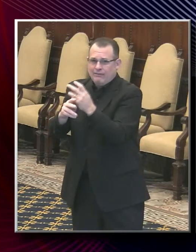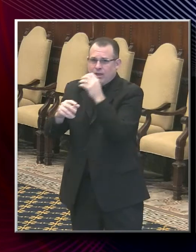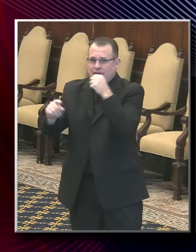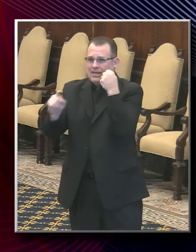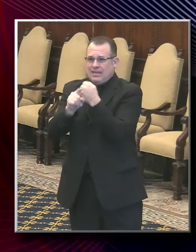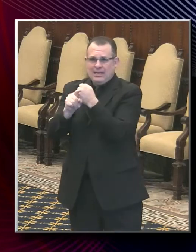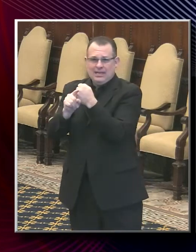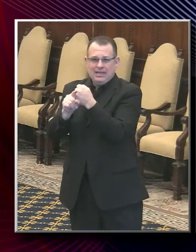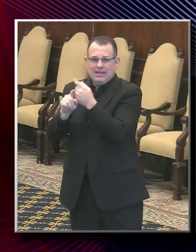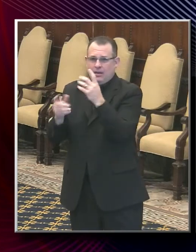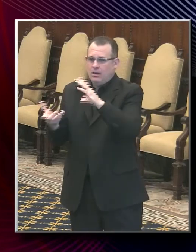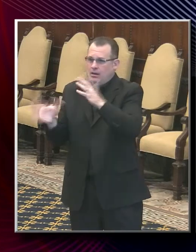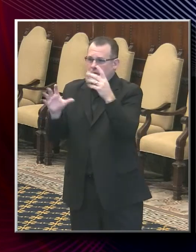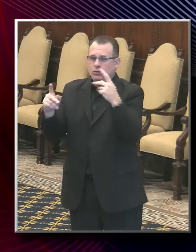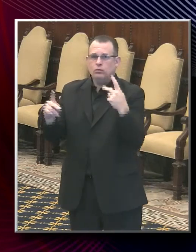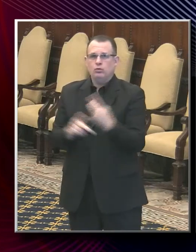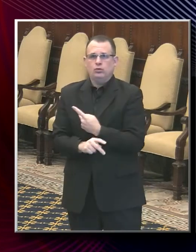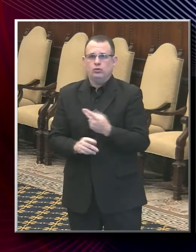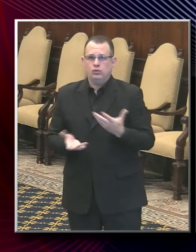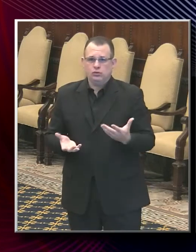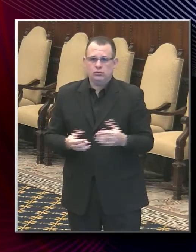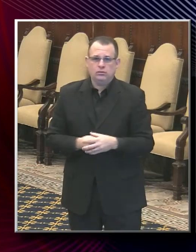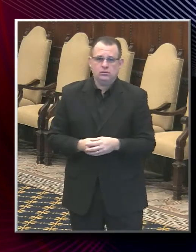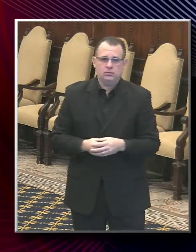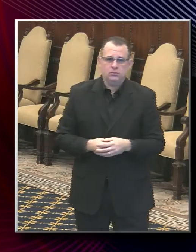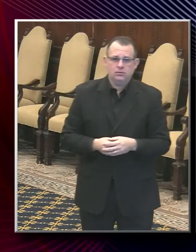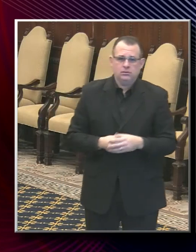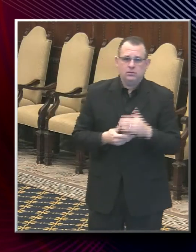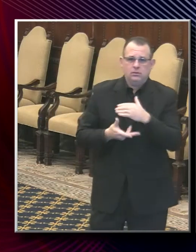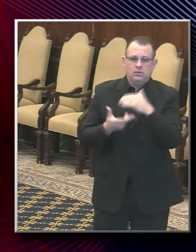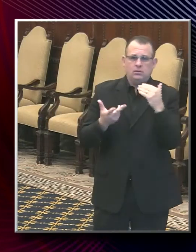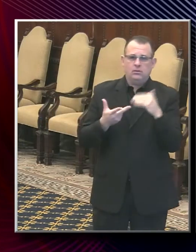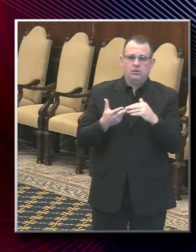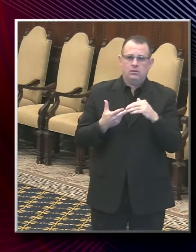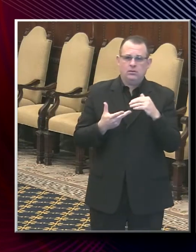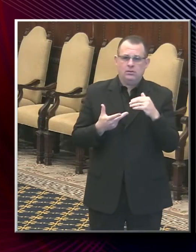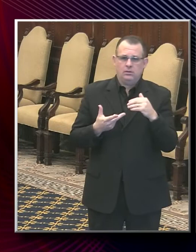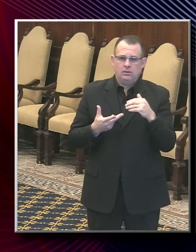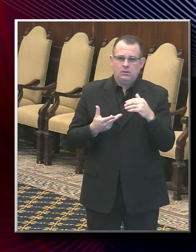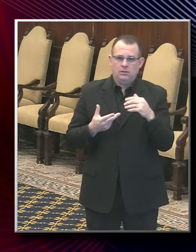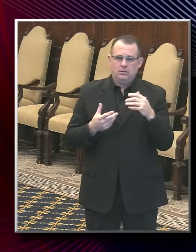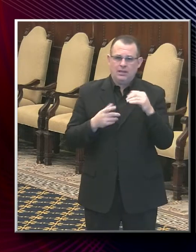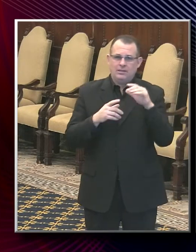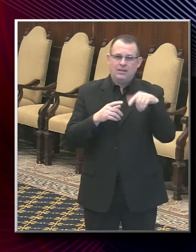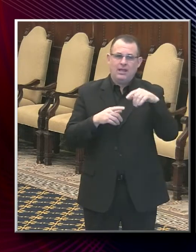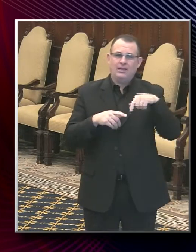gotcha. Are there any cases in the city-owned Philadelphia nursing home?